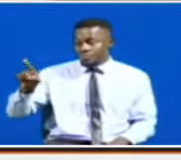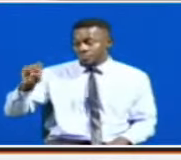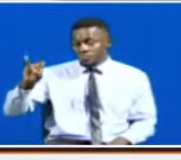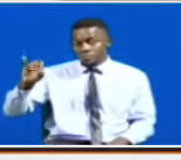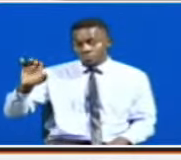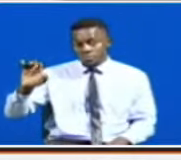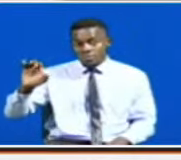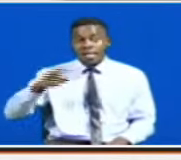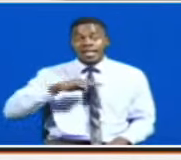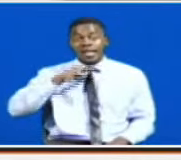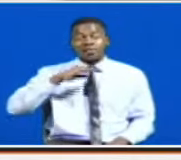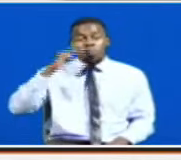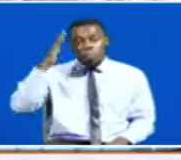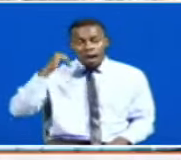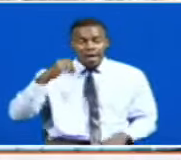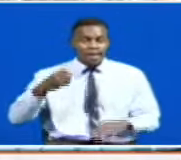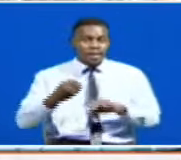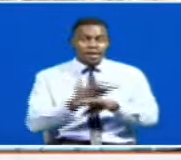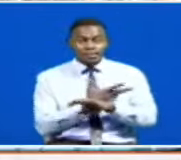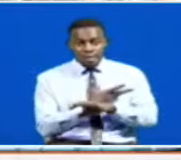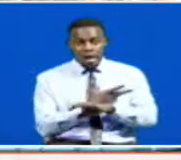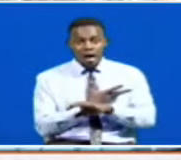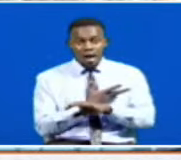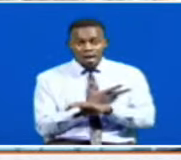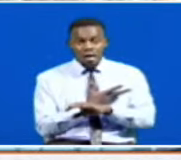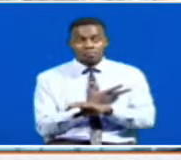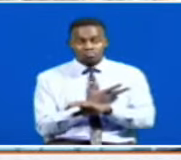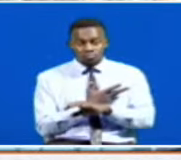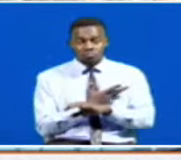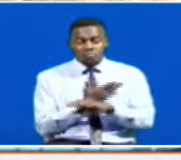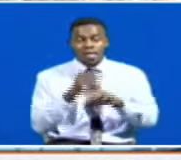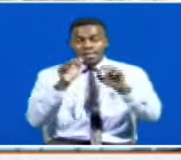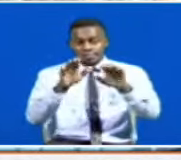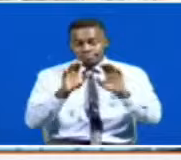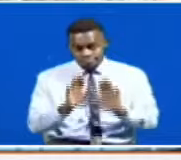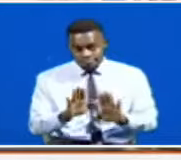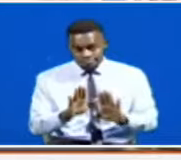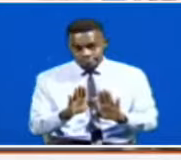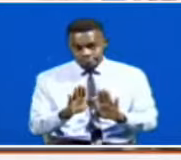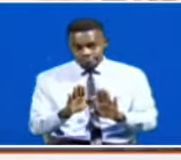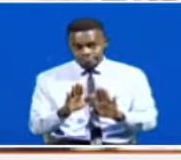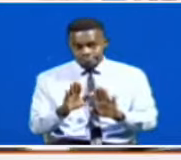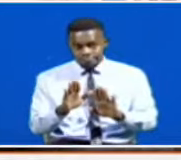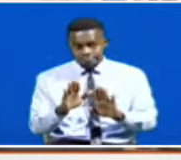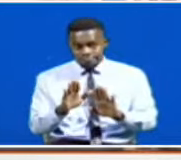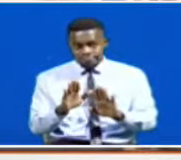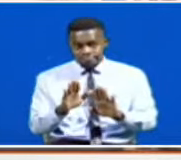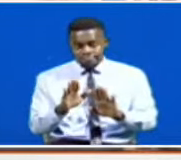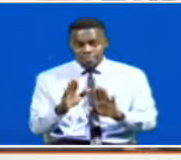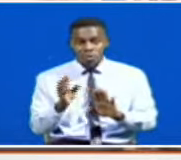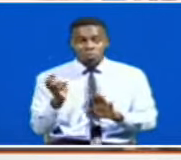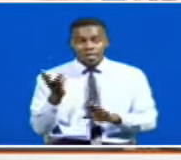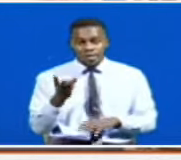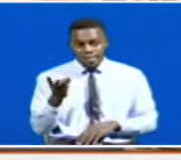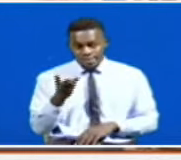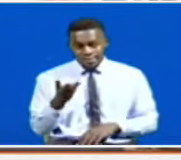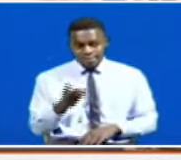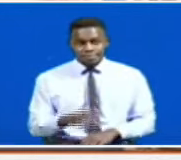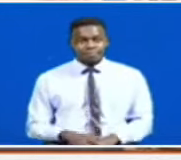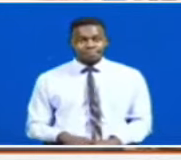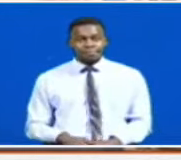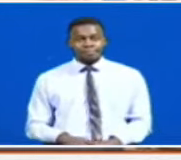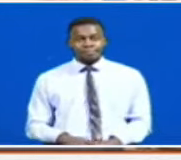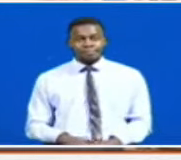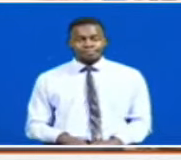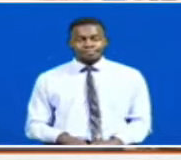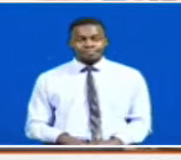kutokana na ugonjwa wa saratani na atazikwa siku ya Jumanne. Catherine Imuraget, KTN